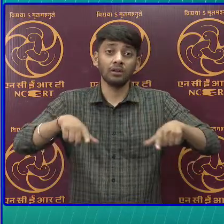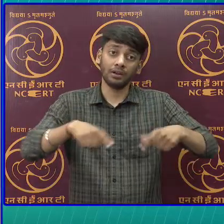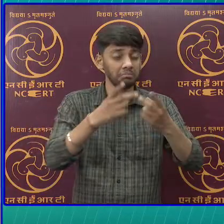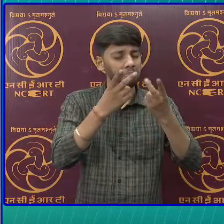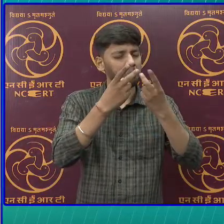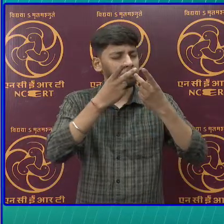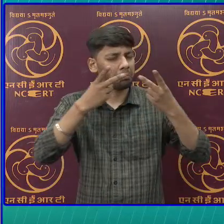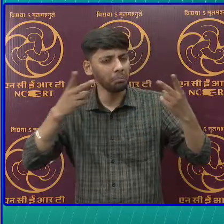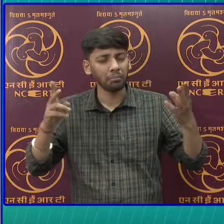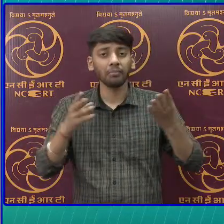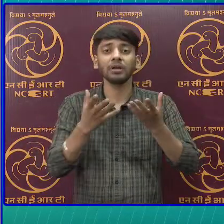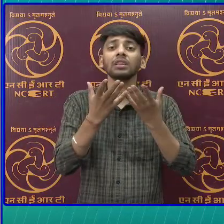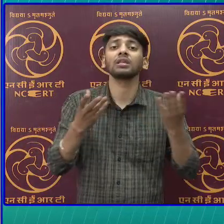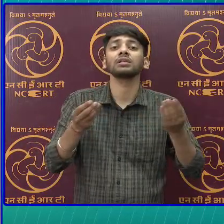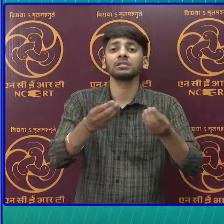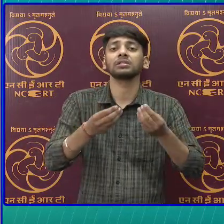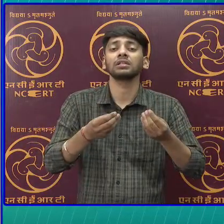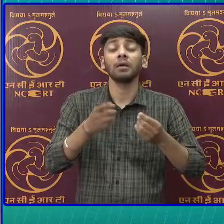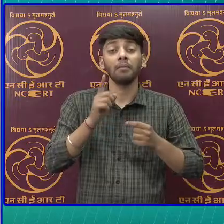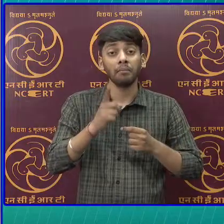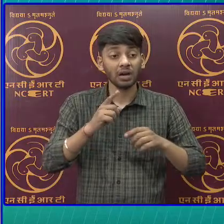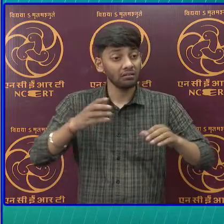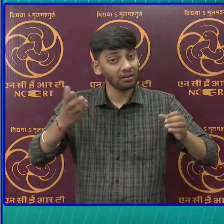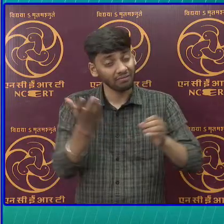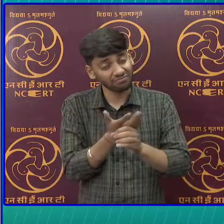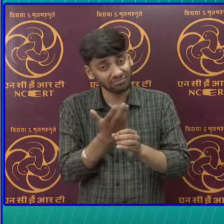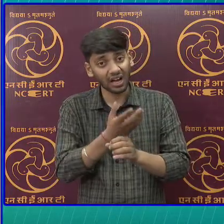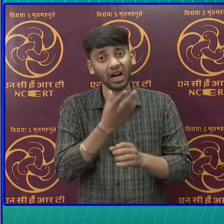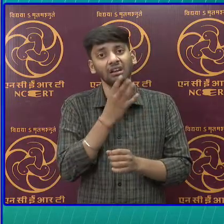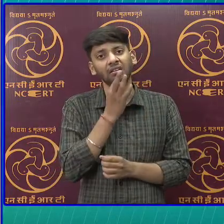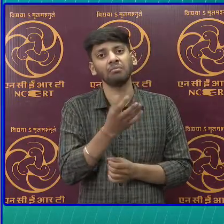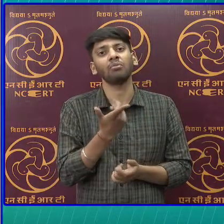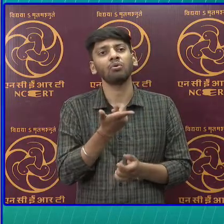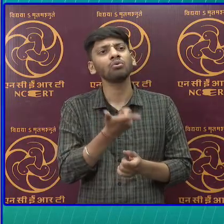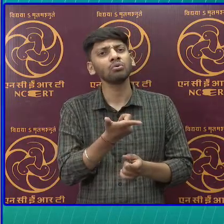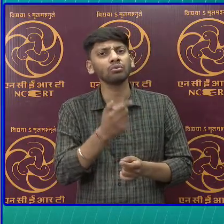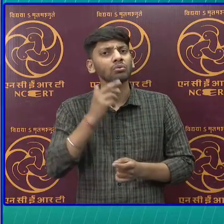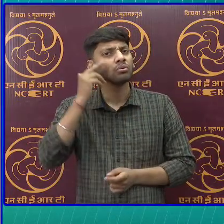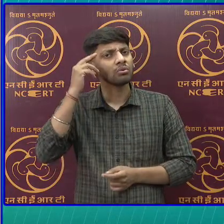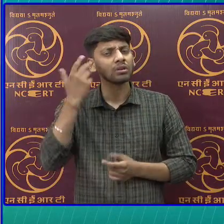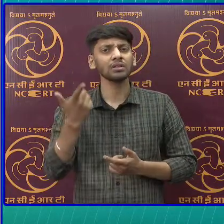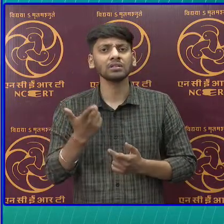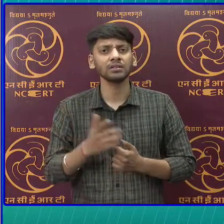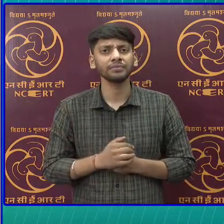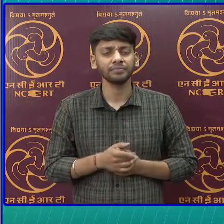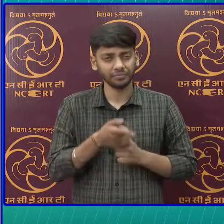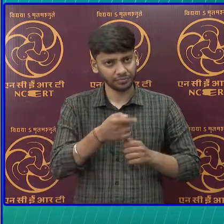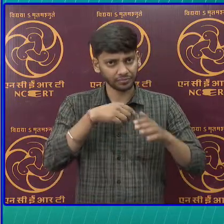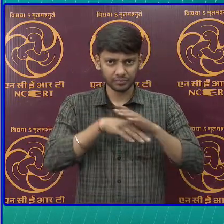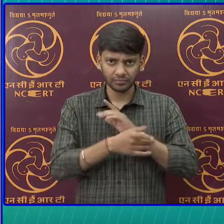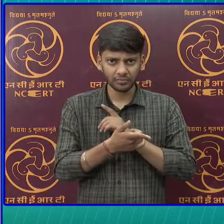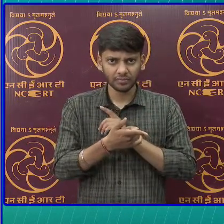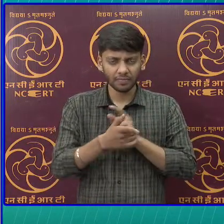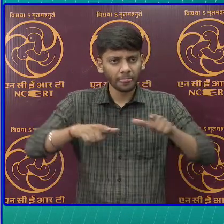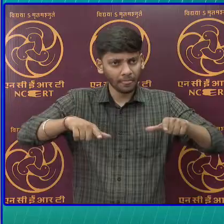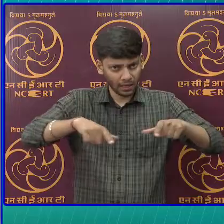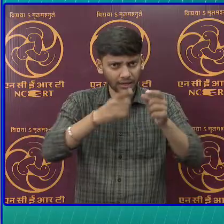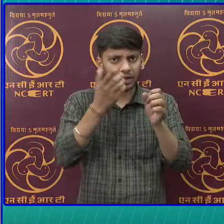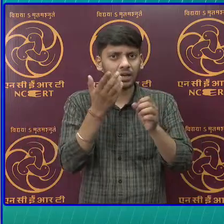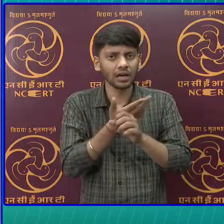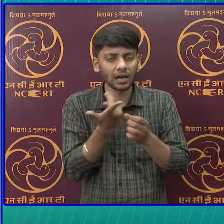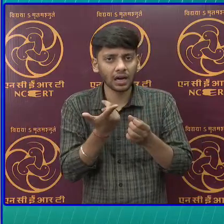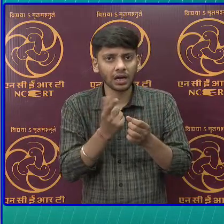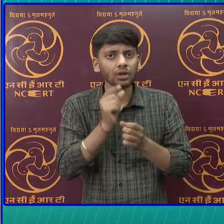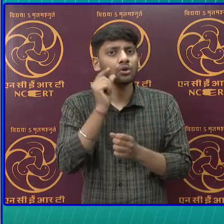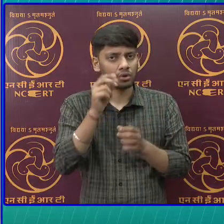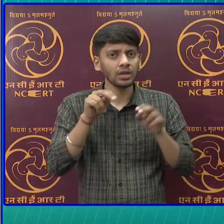for our own needs from the trees, and still we cut the trees. Yeah. So here, do we cut trees for